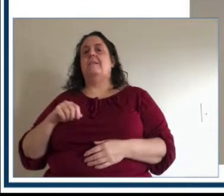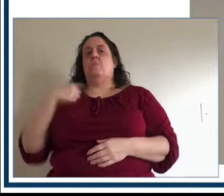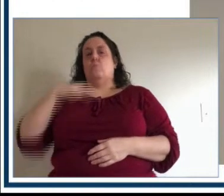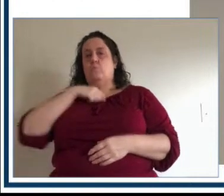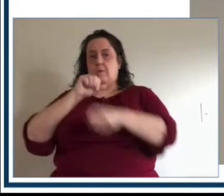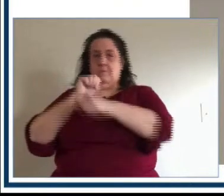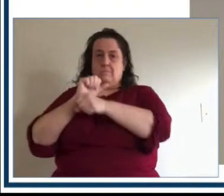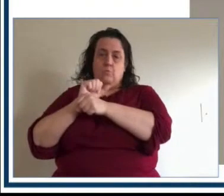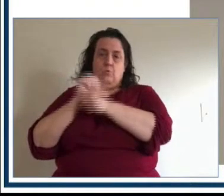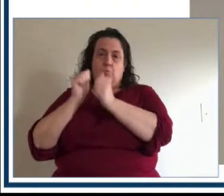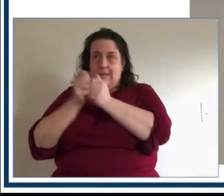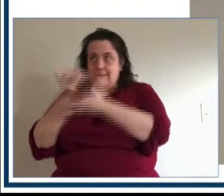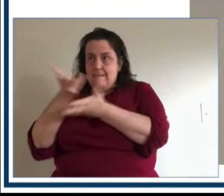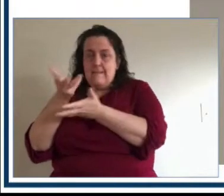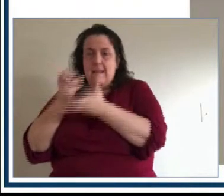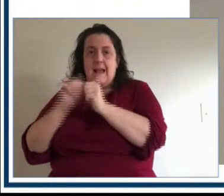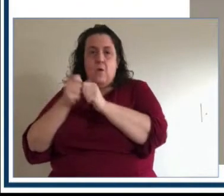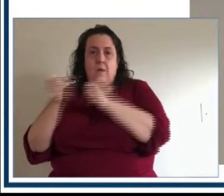these cases.